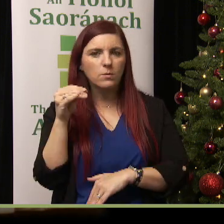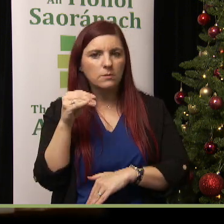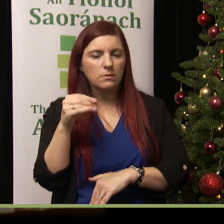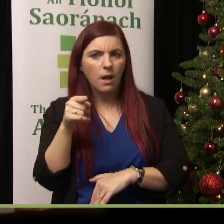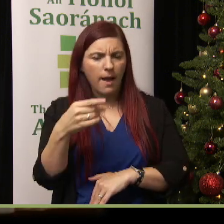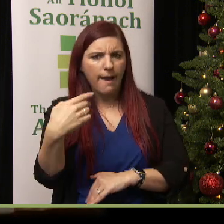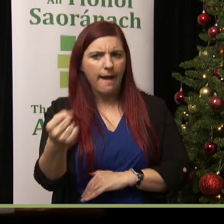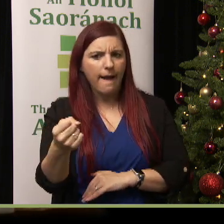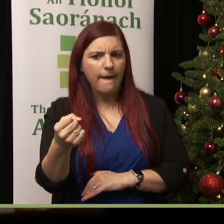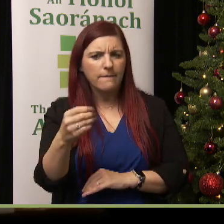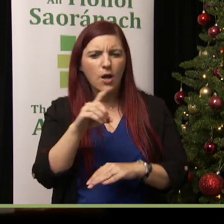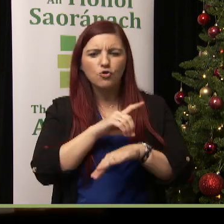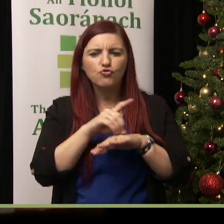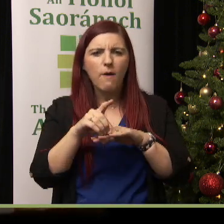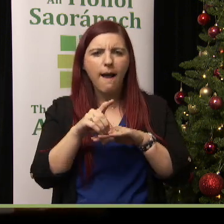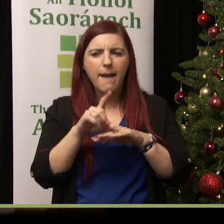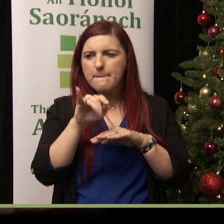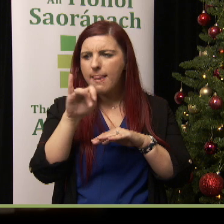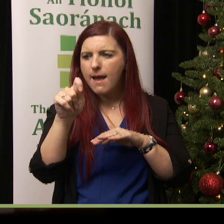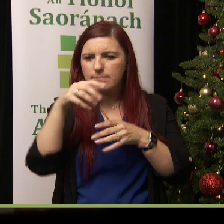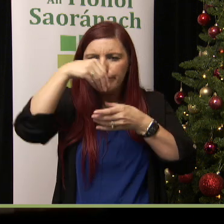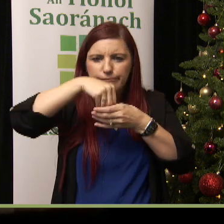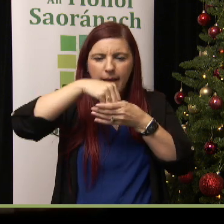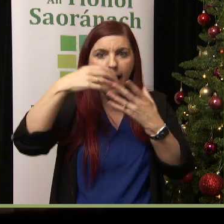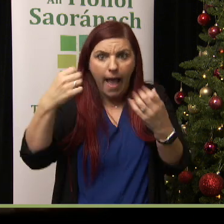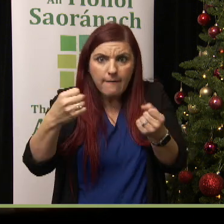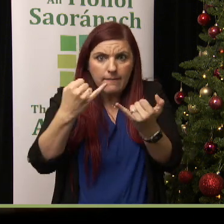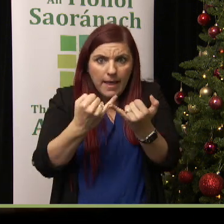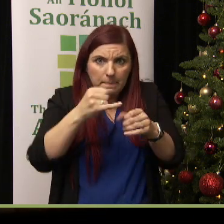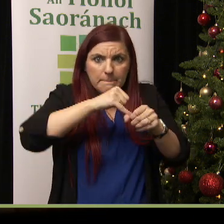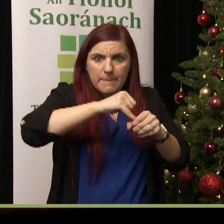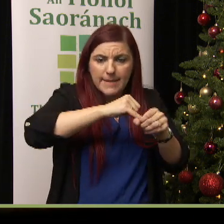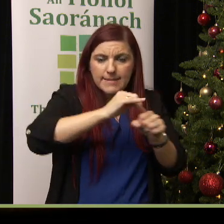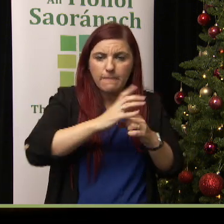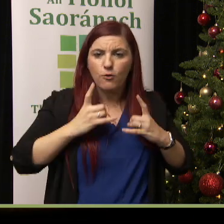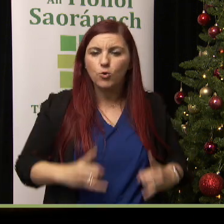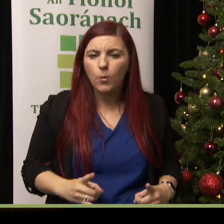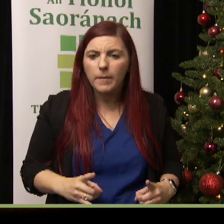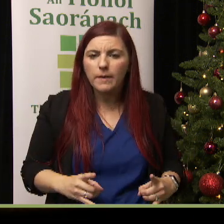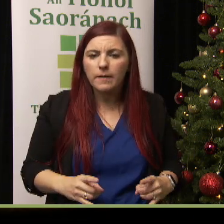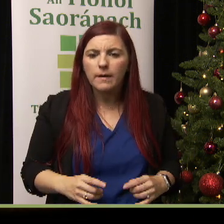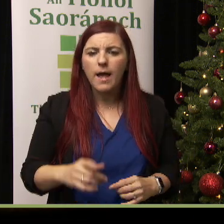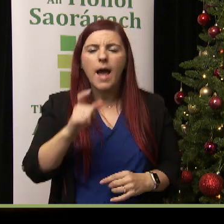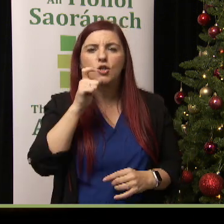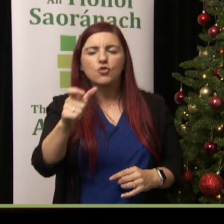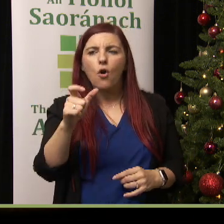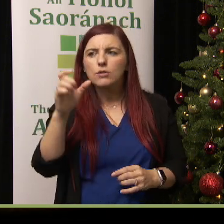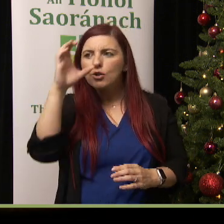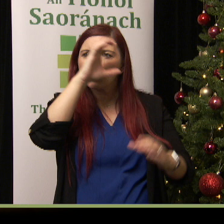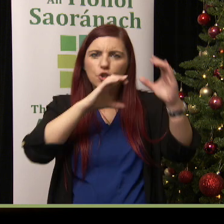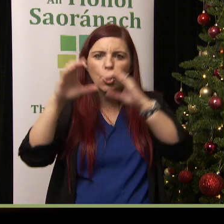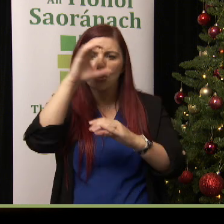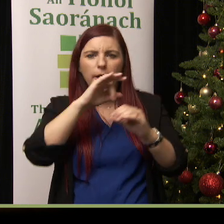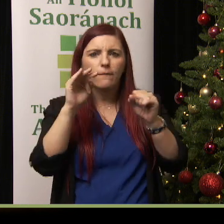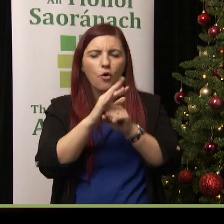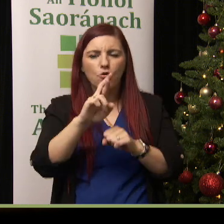contains dried plant specimens which have medicinal value for humans. And it's called Searching for a Remedy, and it's by